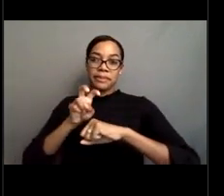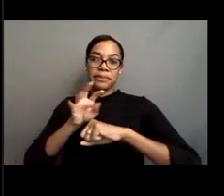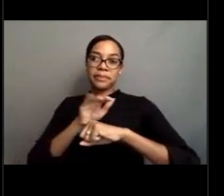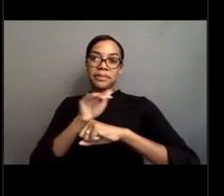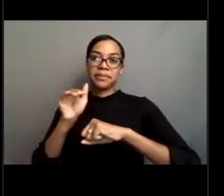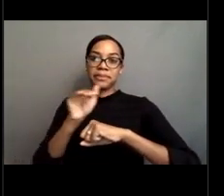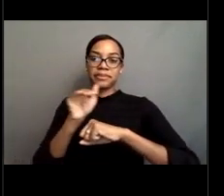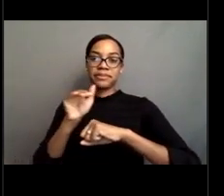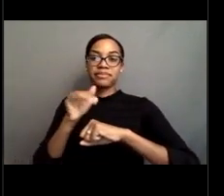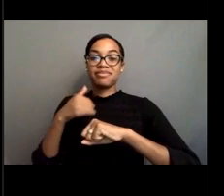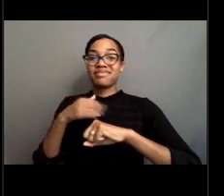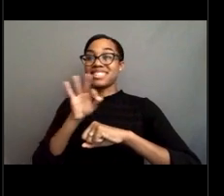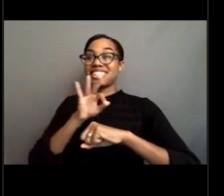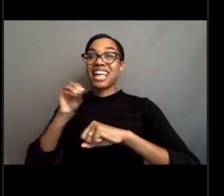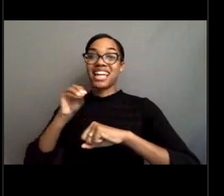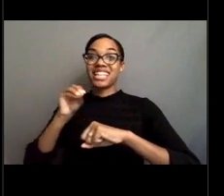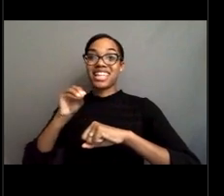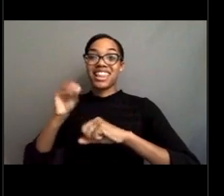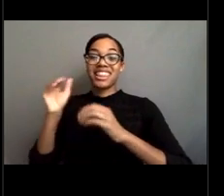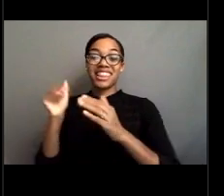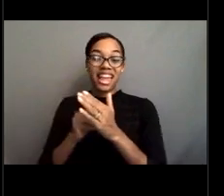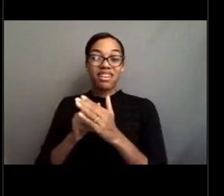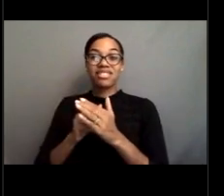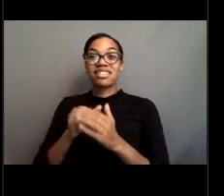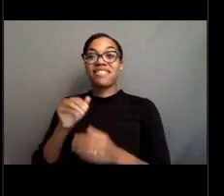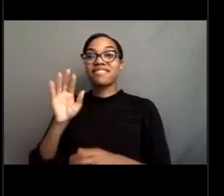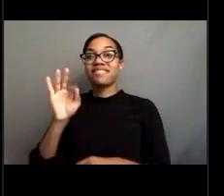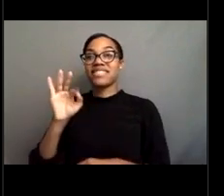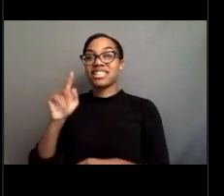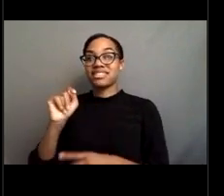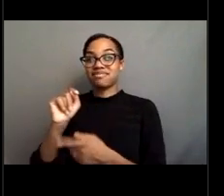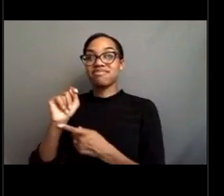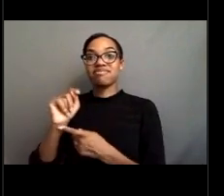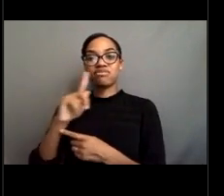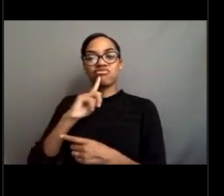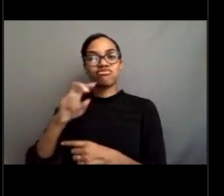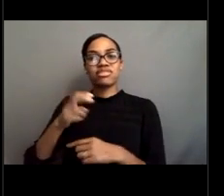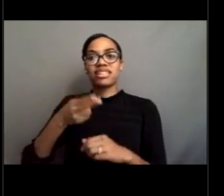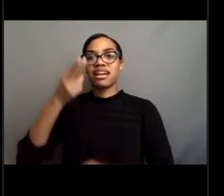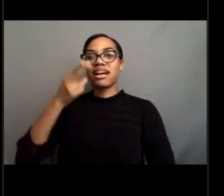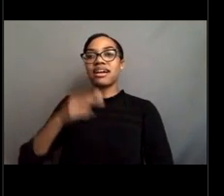And that's at 90,000 feet, which is up pretty high, well into the stratosphere.